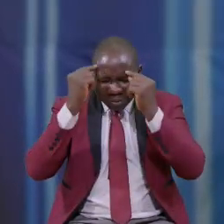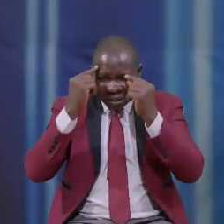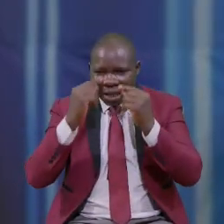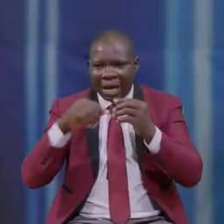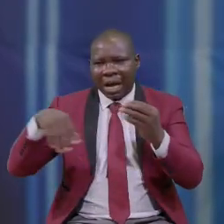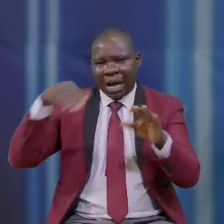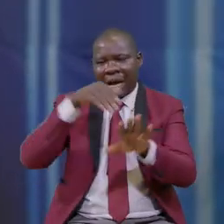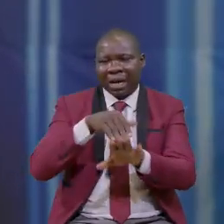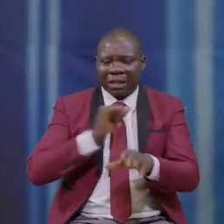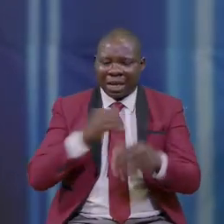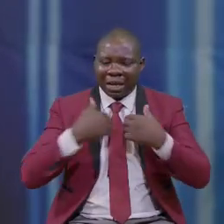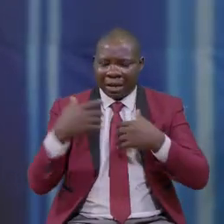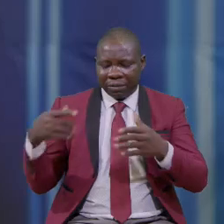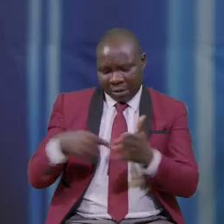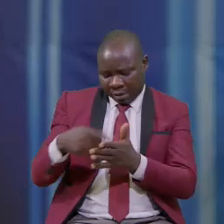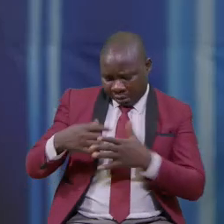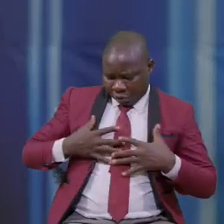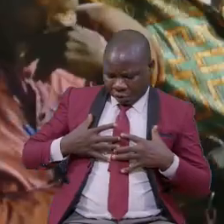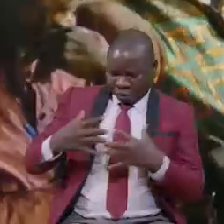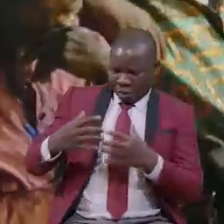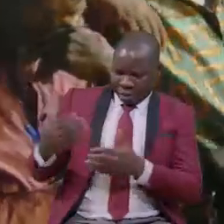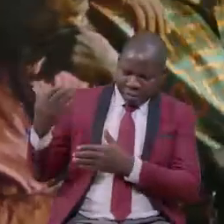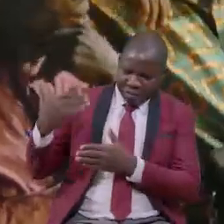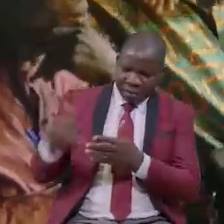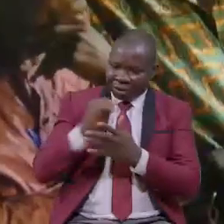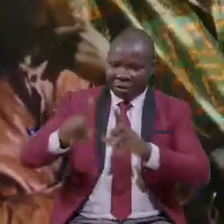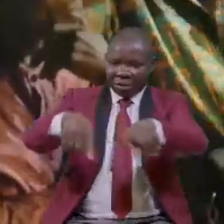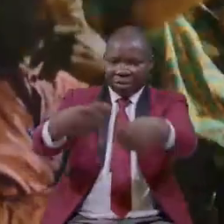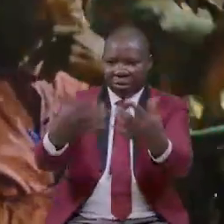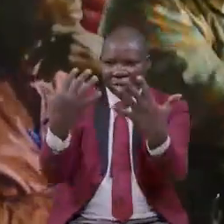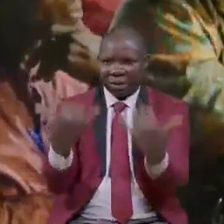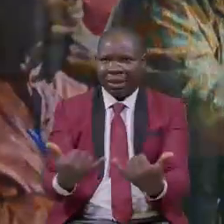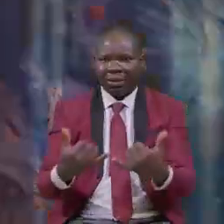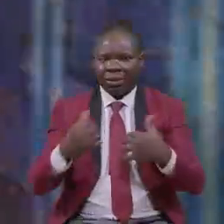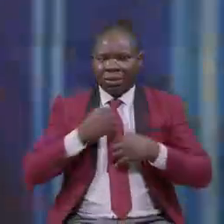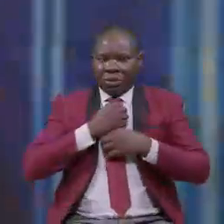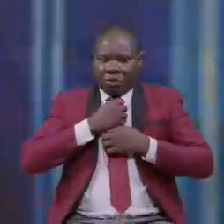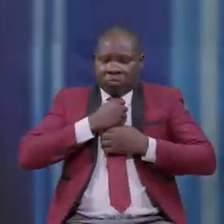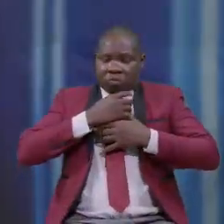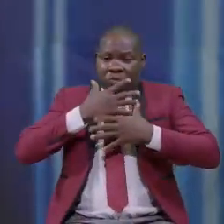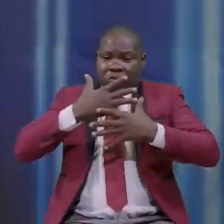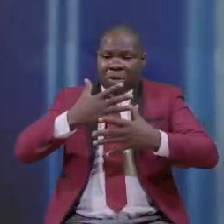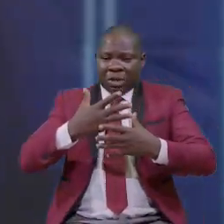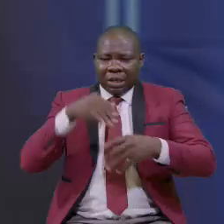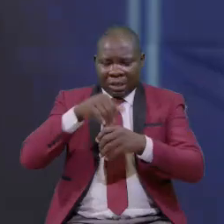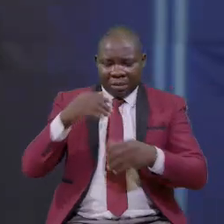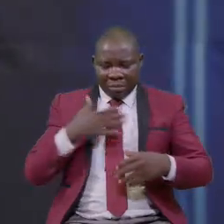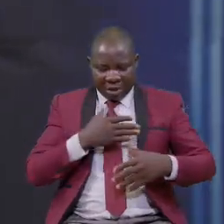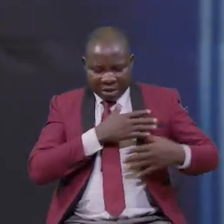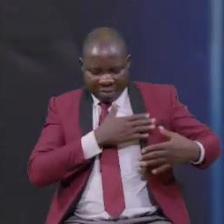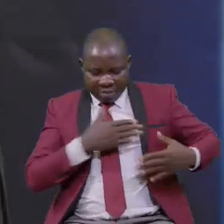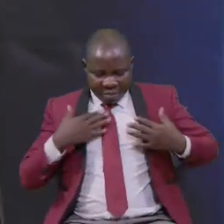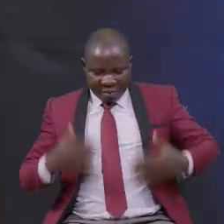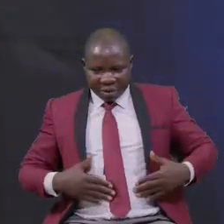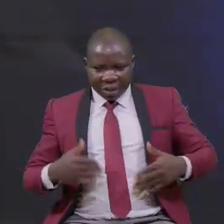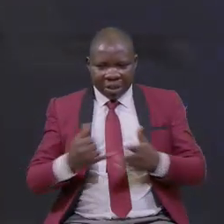gone. It's gone. And you wonder. This blindness